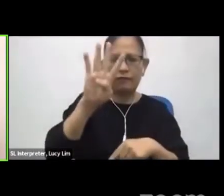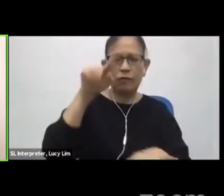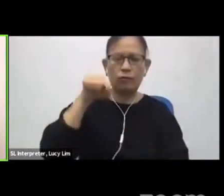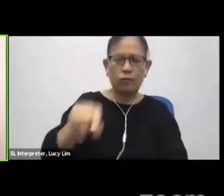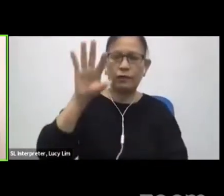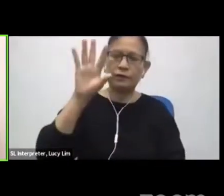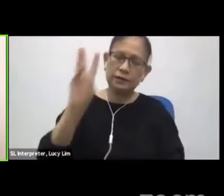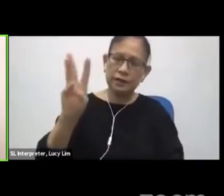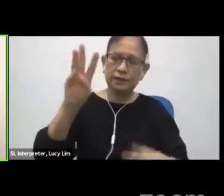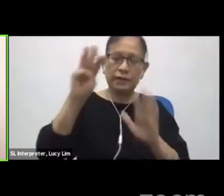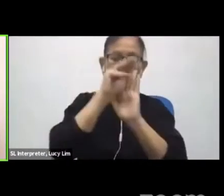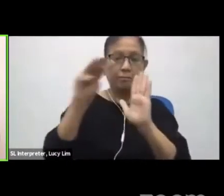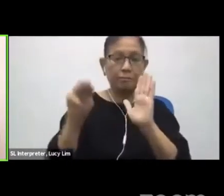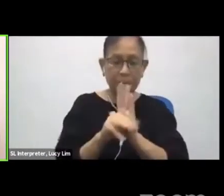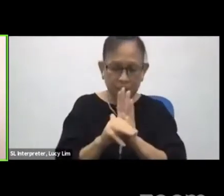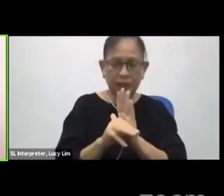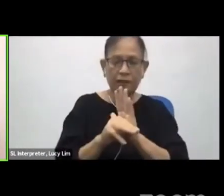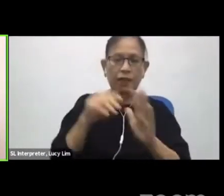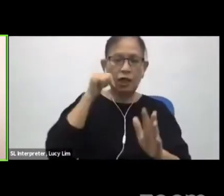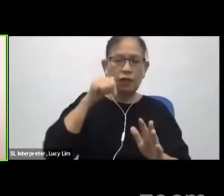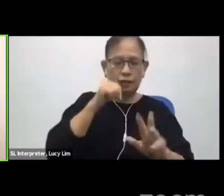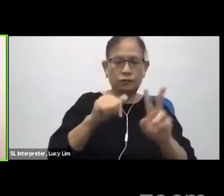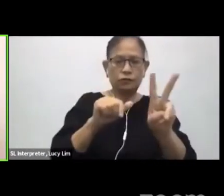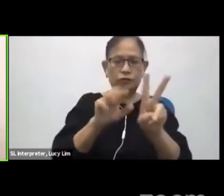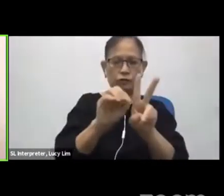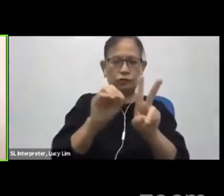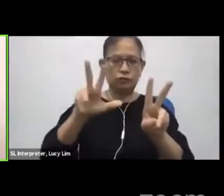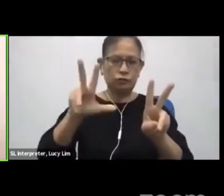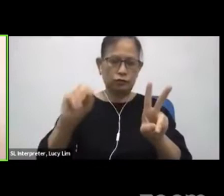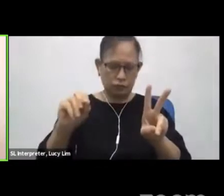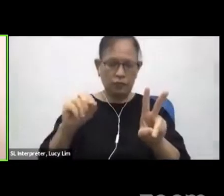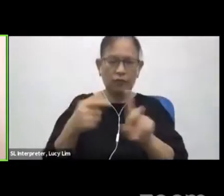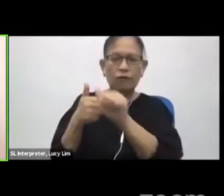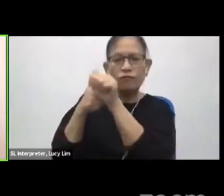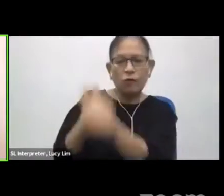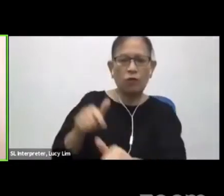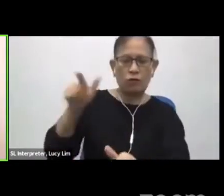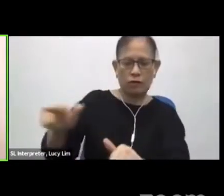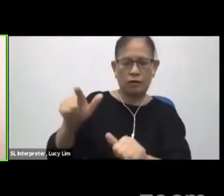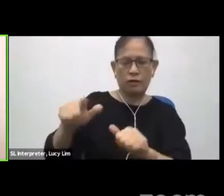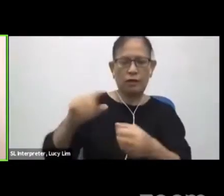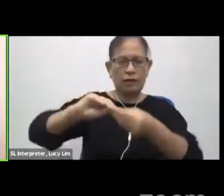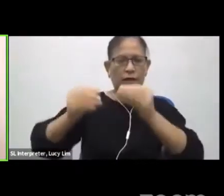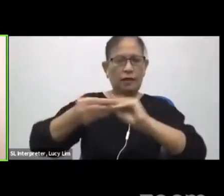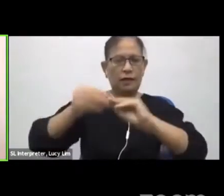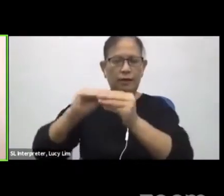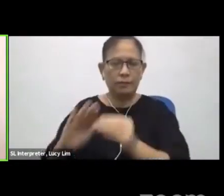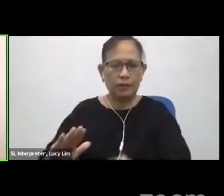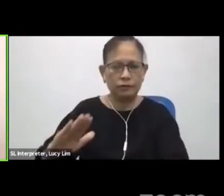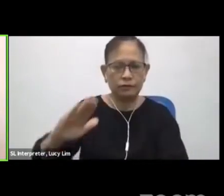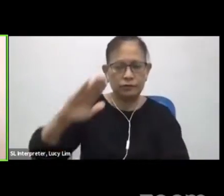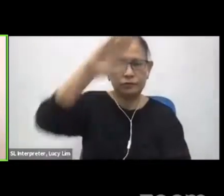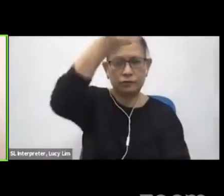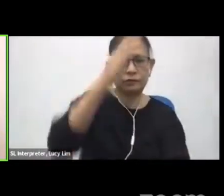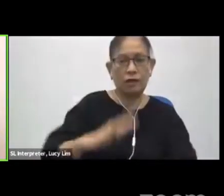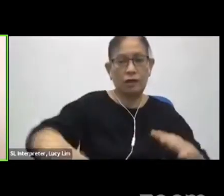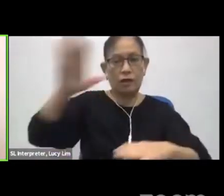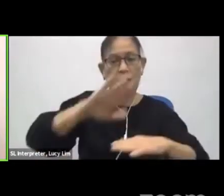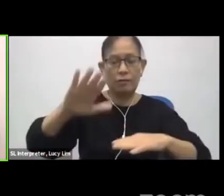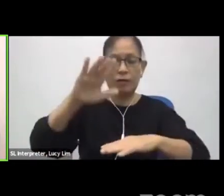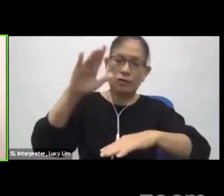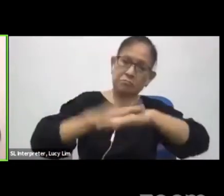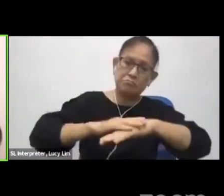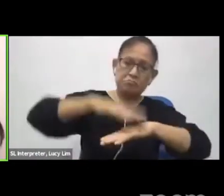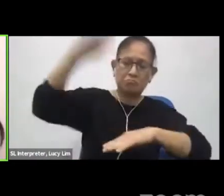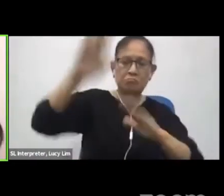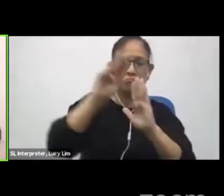by 2030 due to population growth. Over 1 million of these girls will be in Asia.